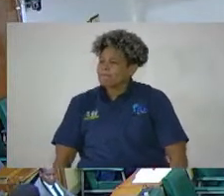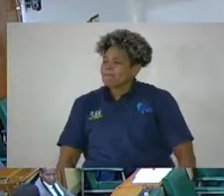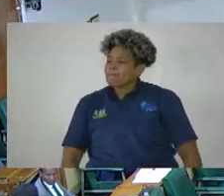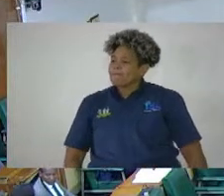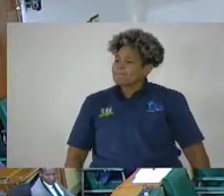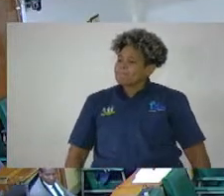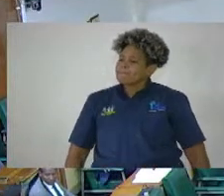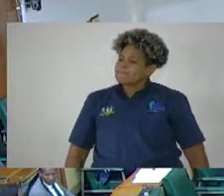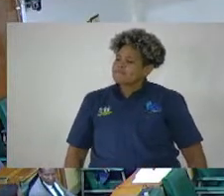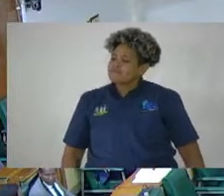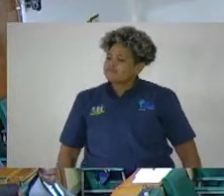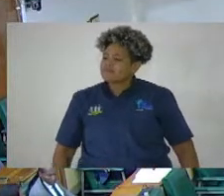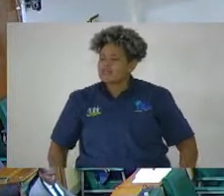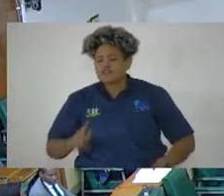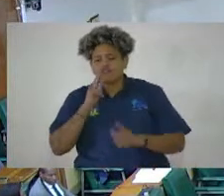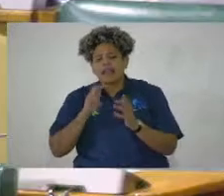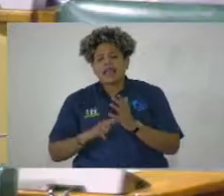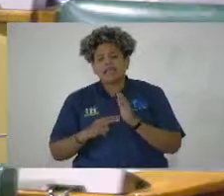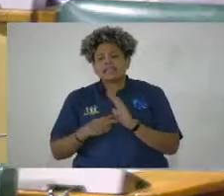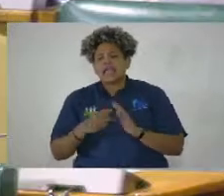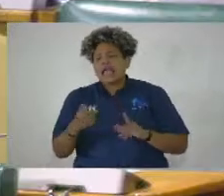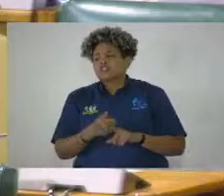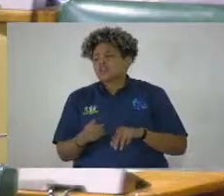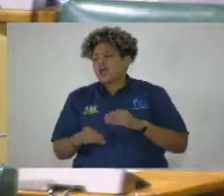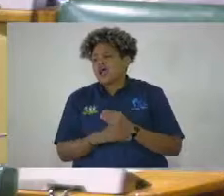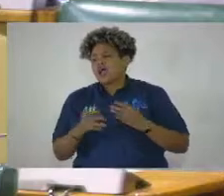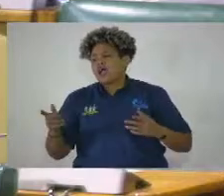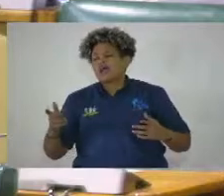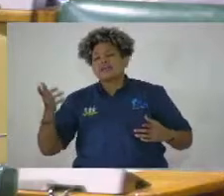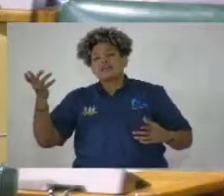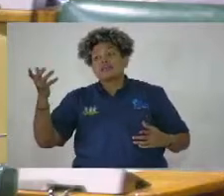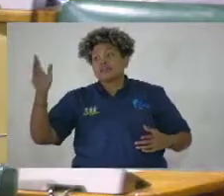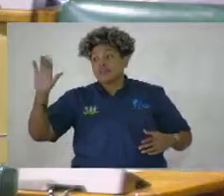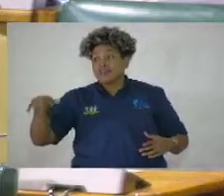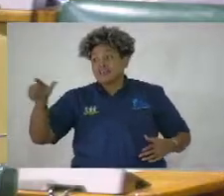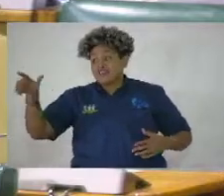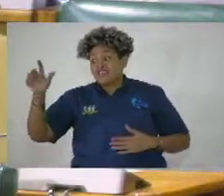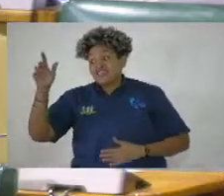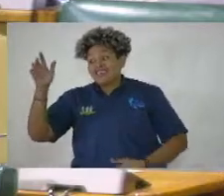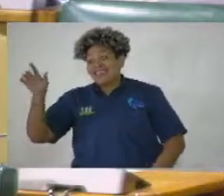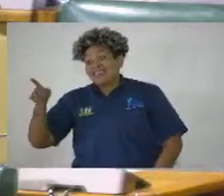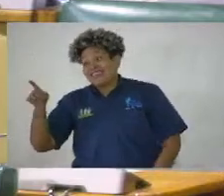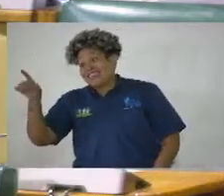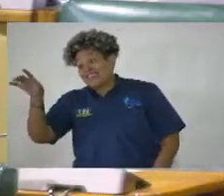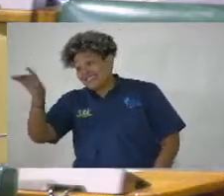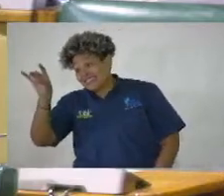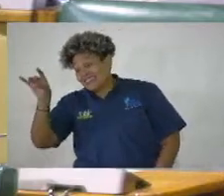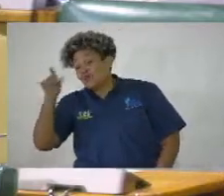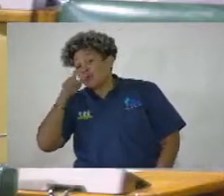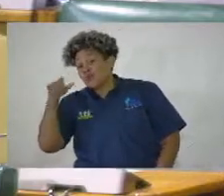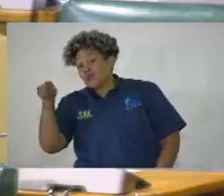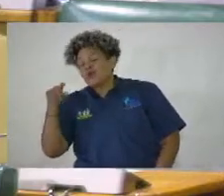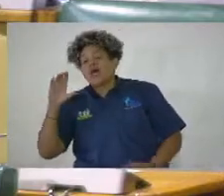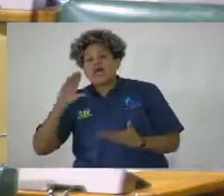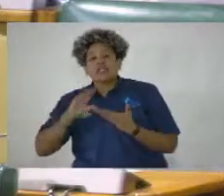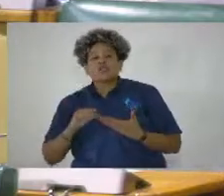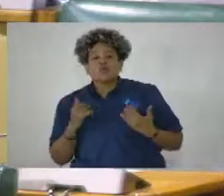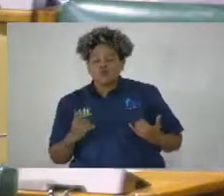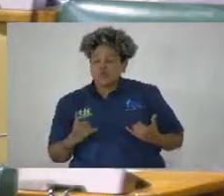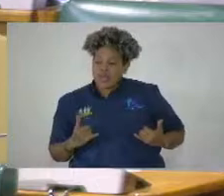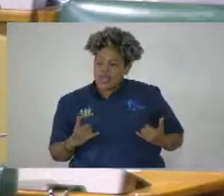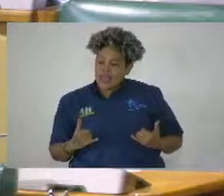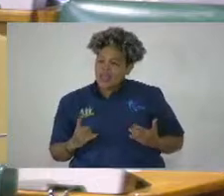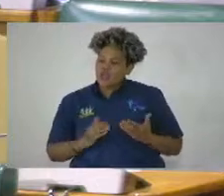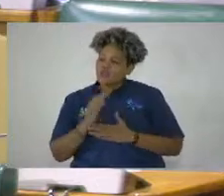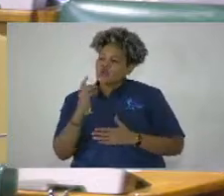And the intention was to take that stream and discount it to today